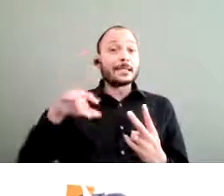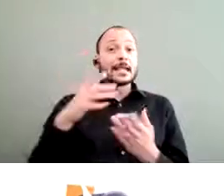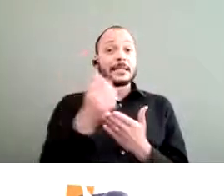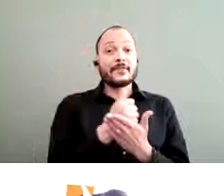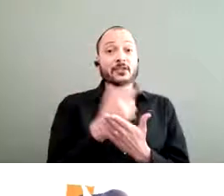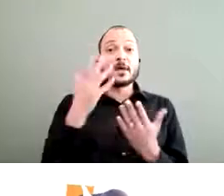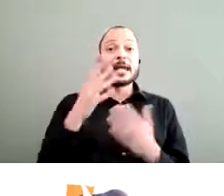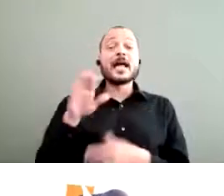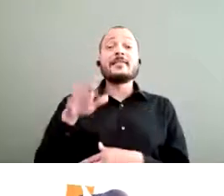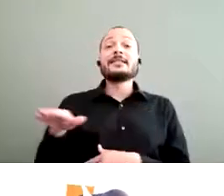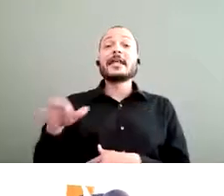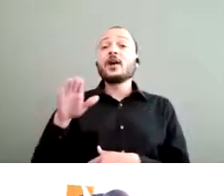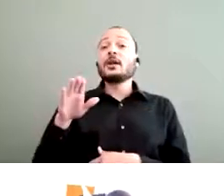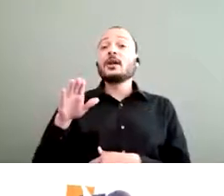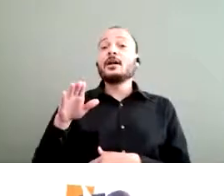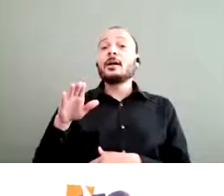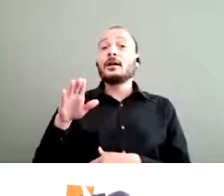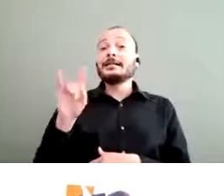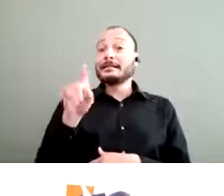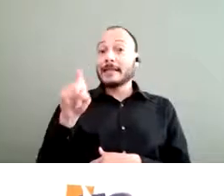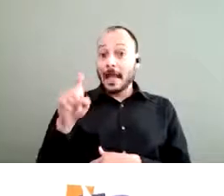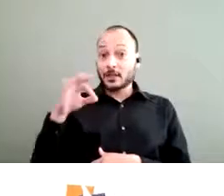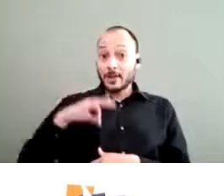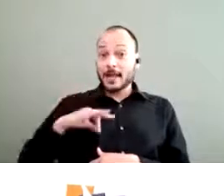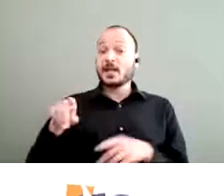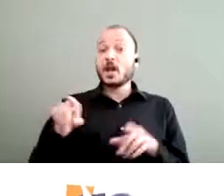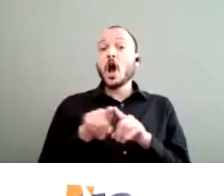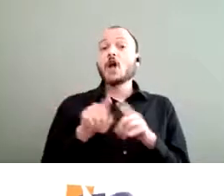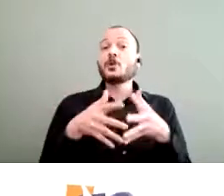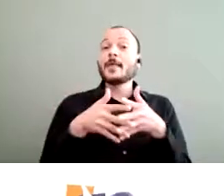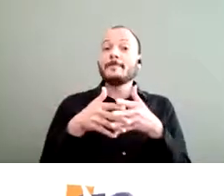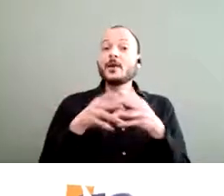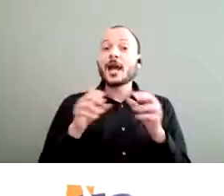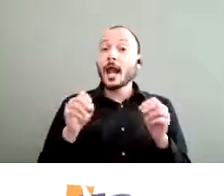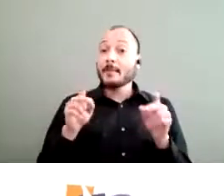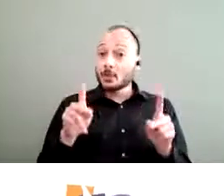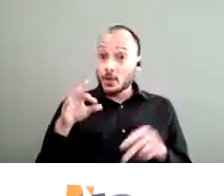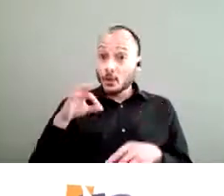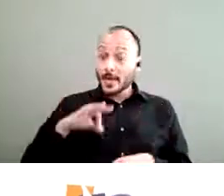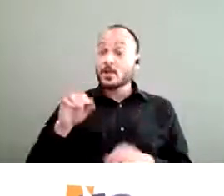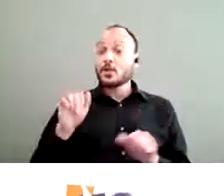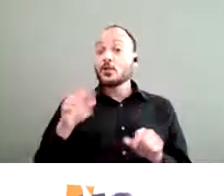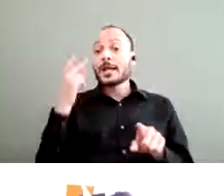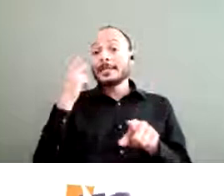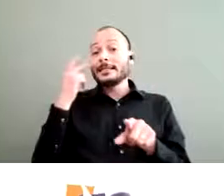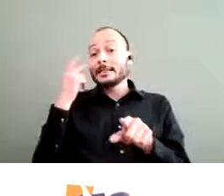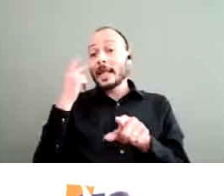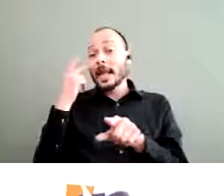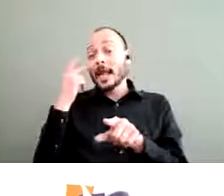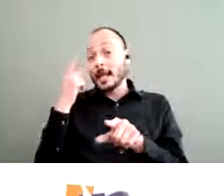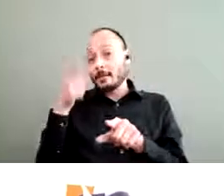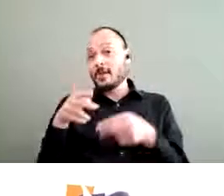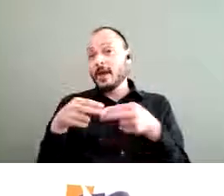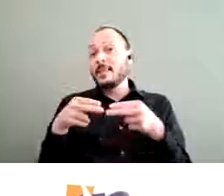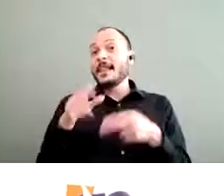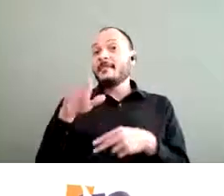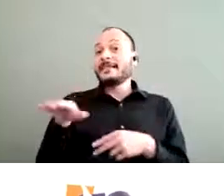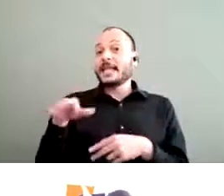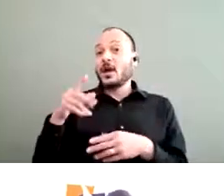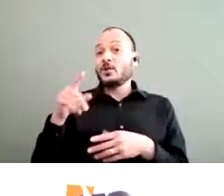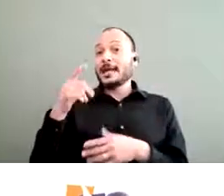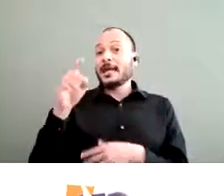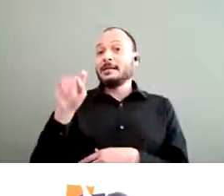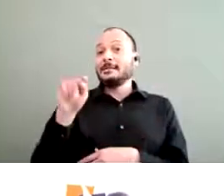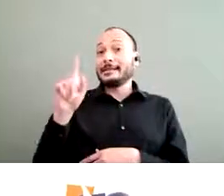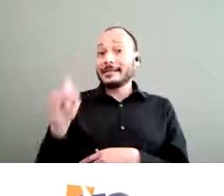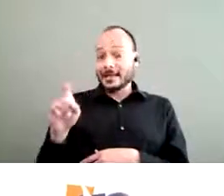Credit and the American Opportunity Credit. As you can see on the side, the Child Tax Credit, the